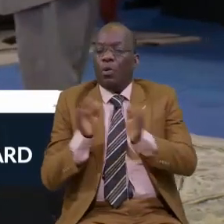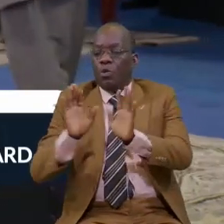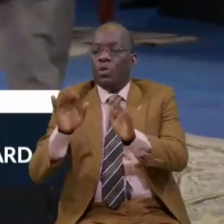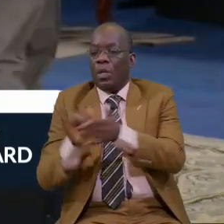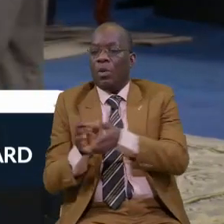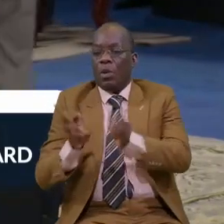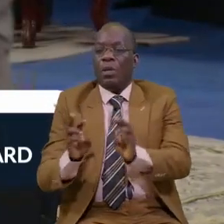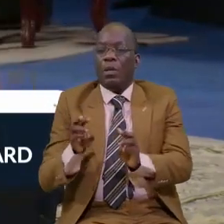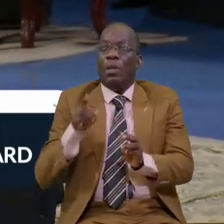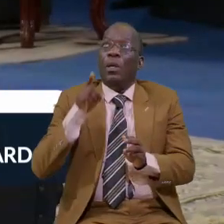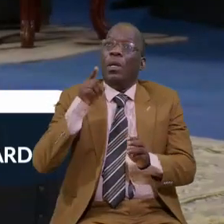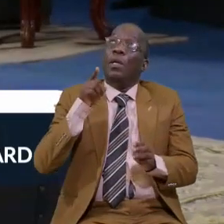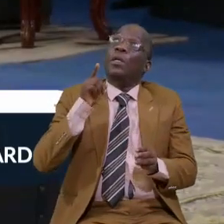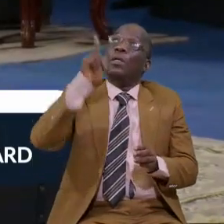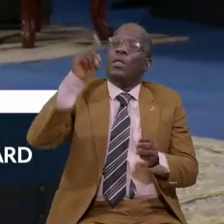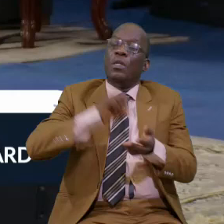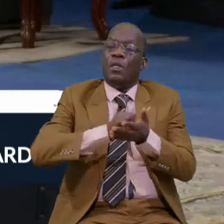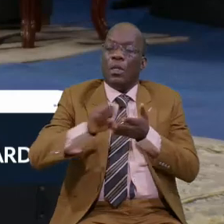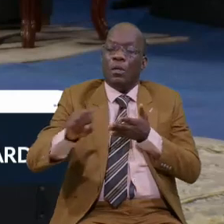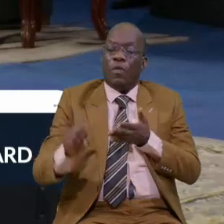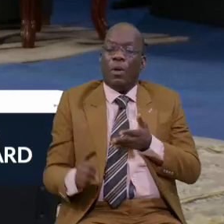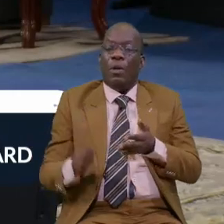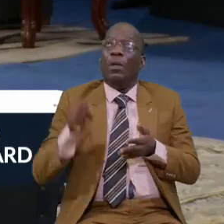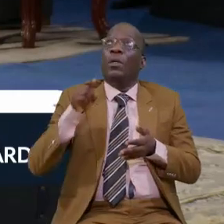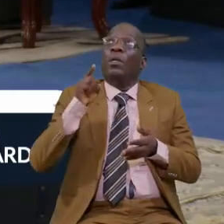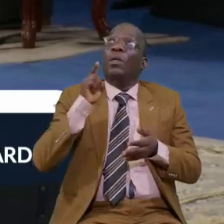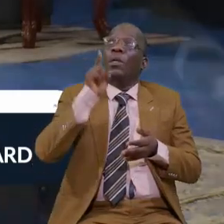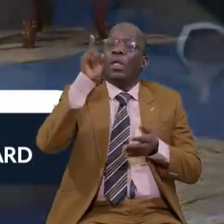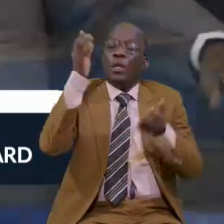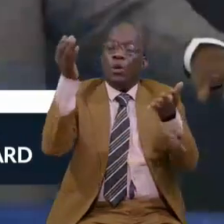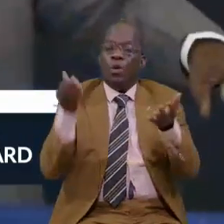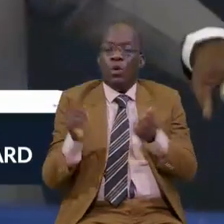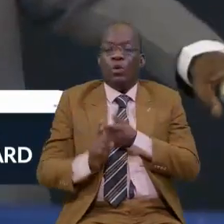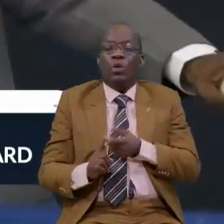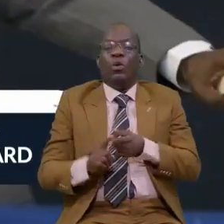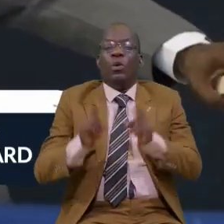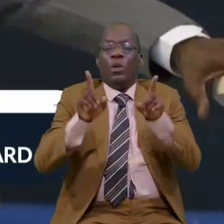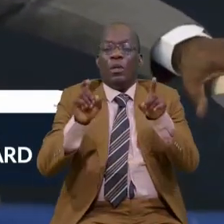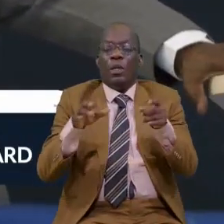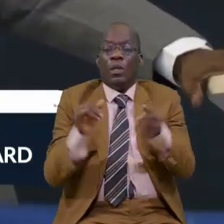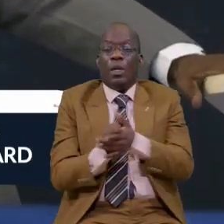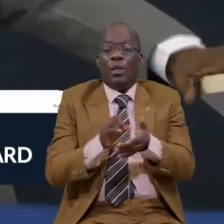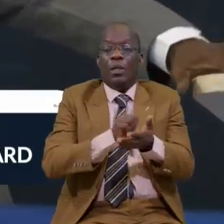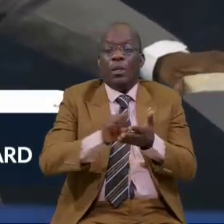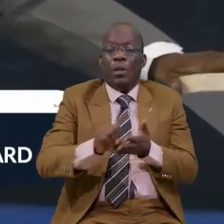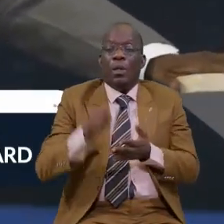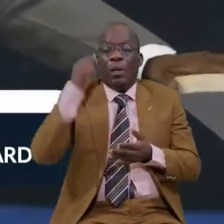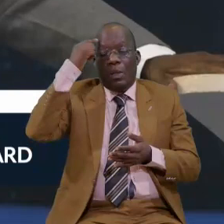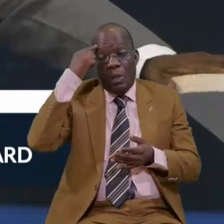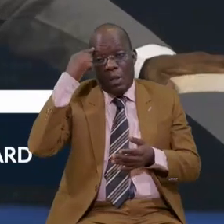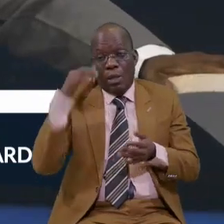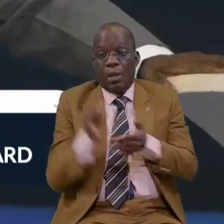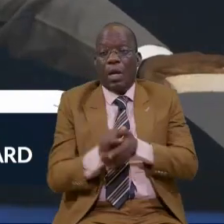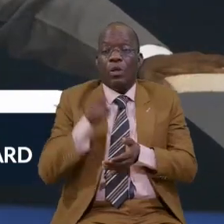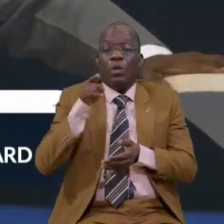he's sanctified, and they want to test the sanctification, thinking that you will not stand. He